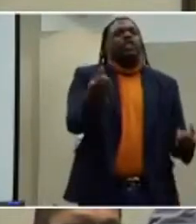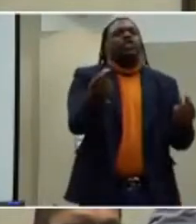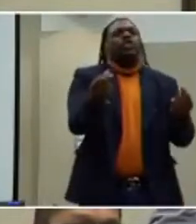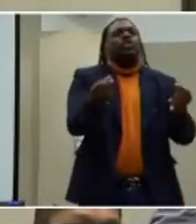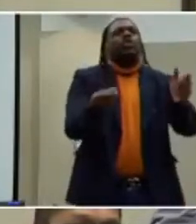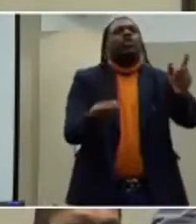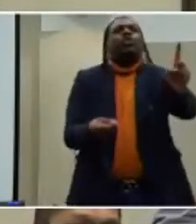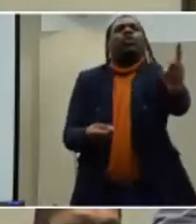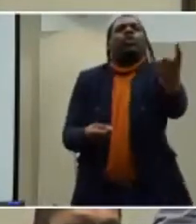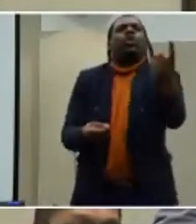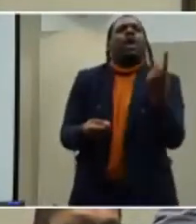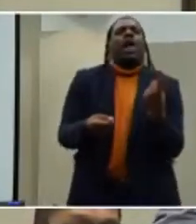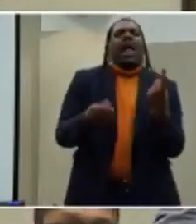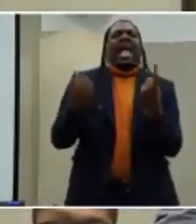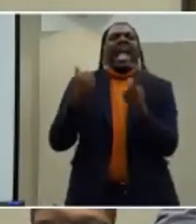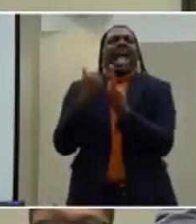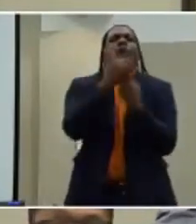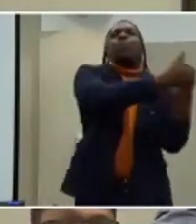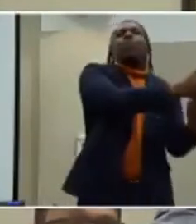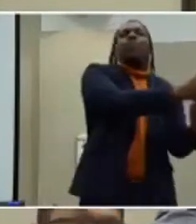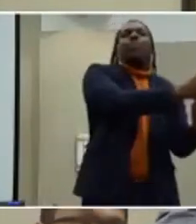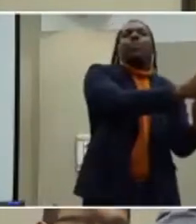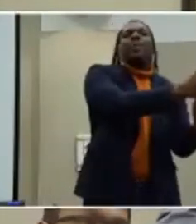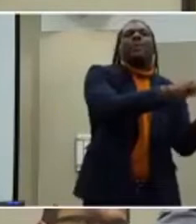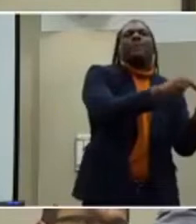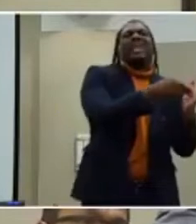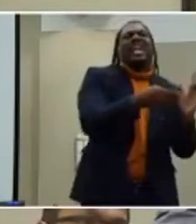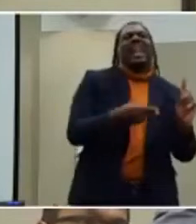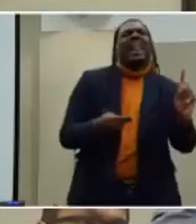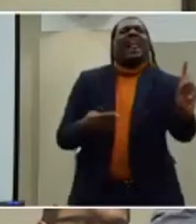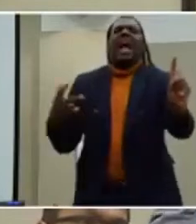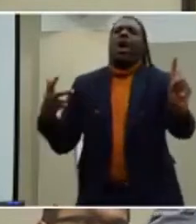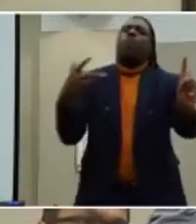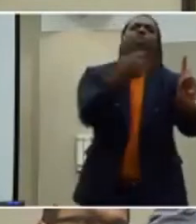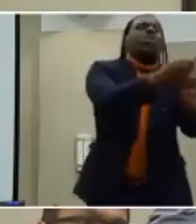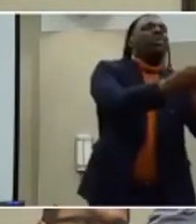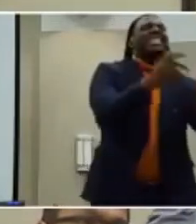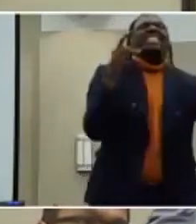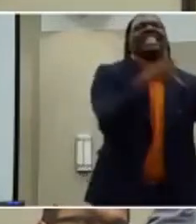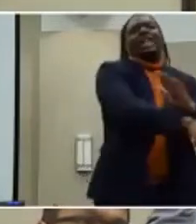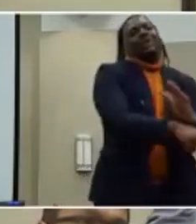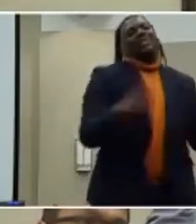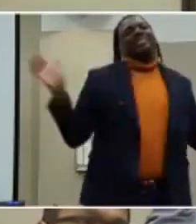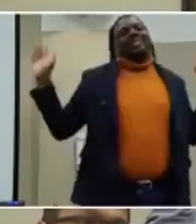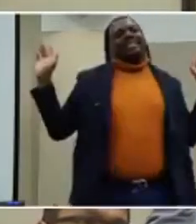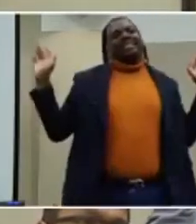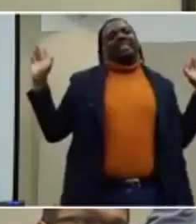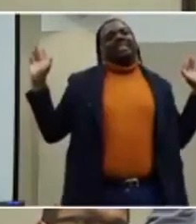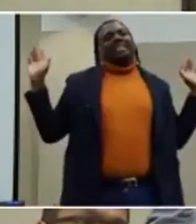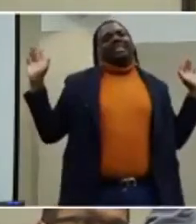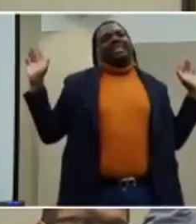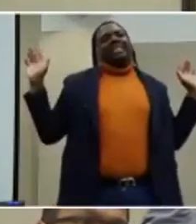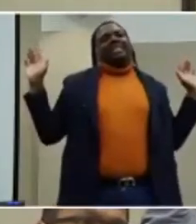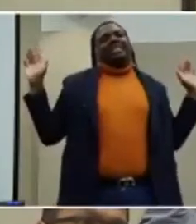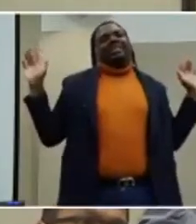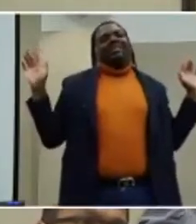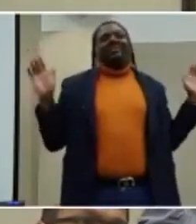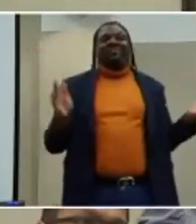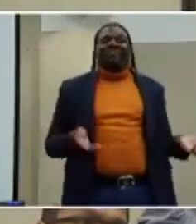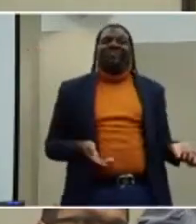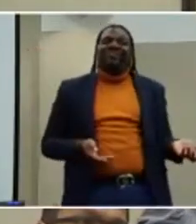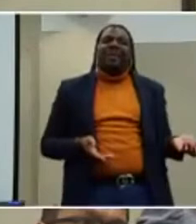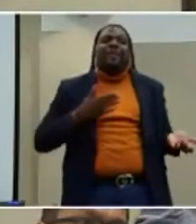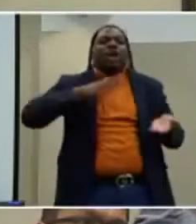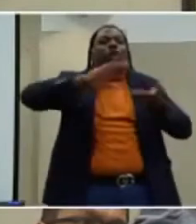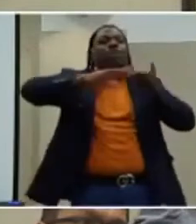and come back and help him, but by that time he had stepped out and was killed. So, and in my own community